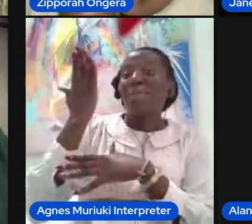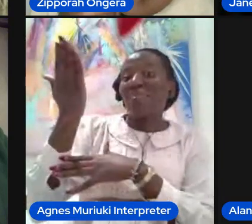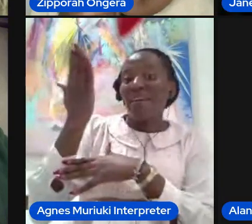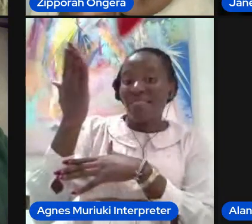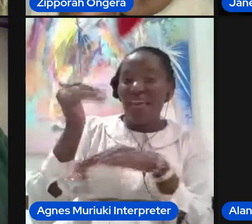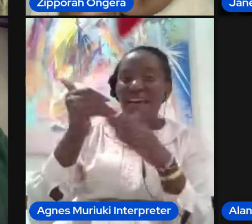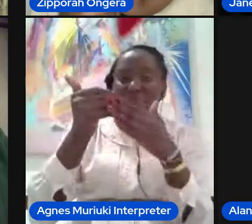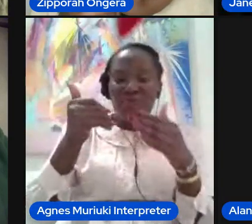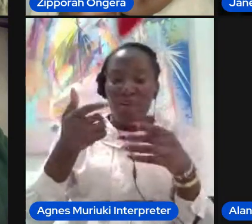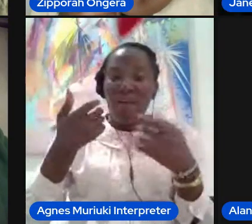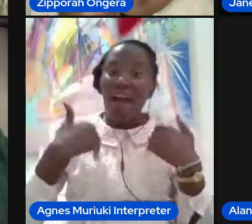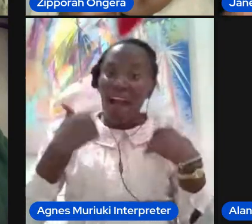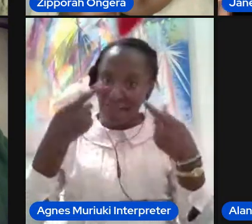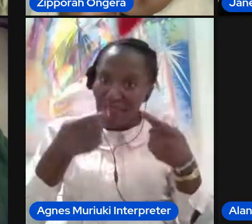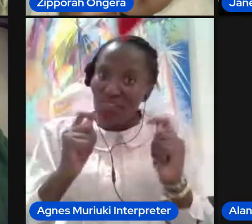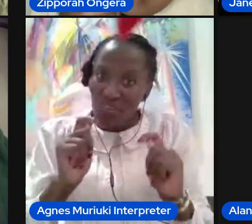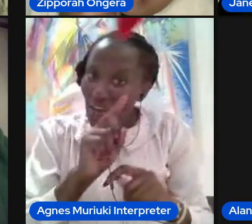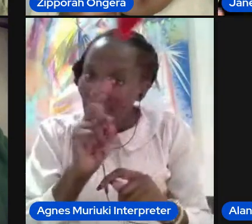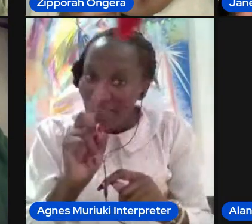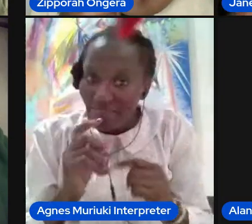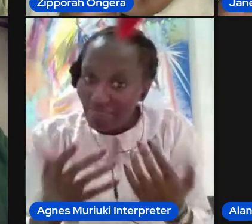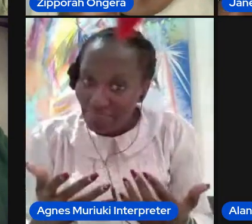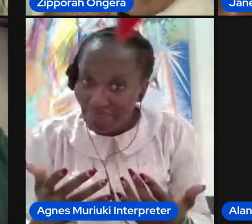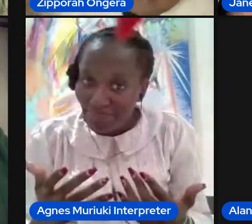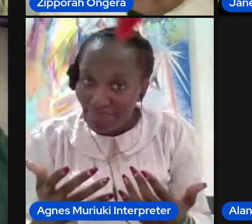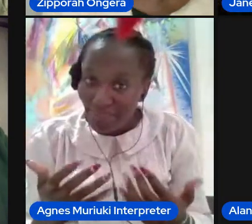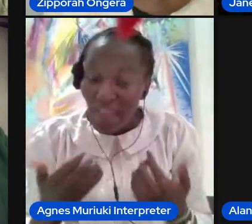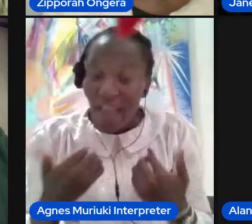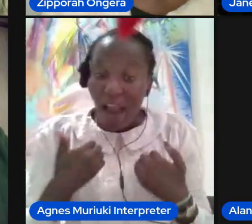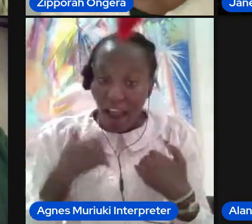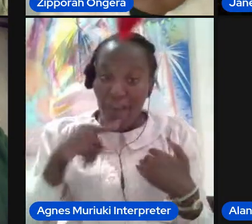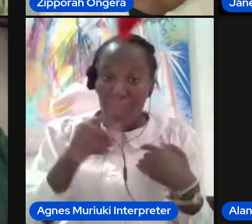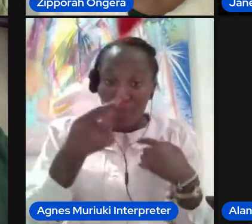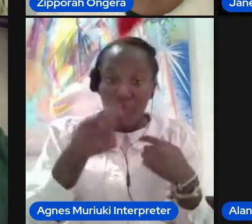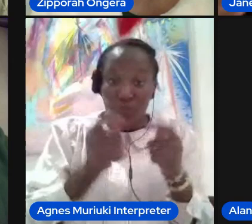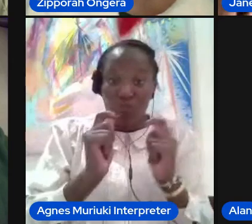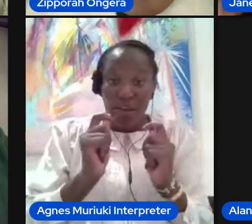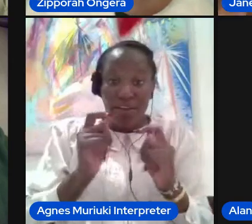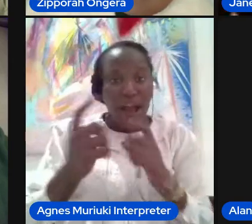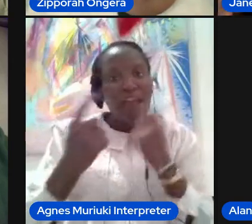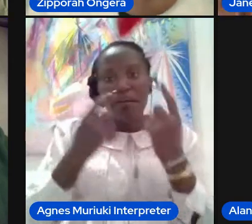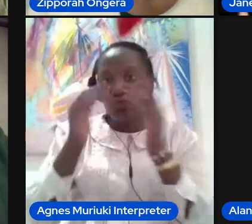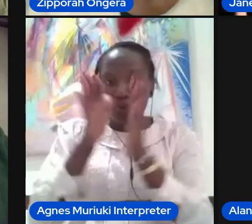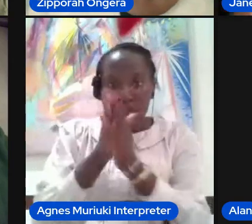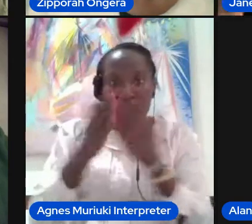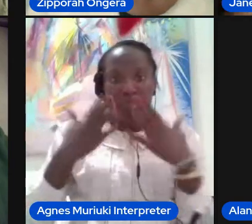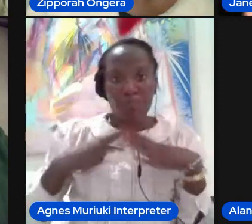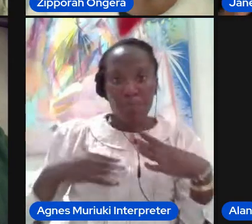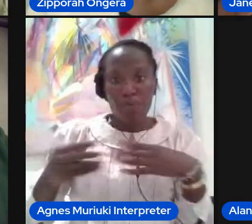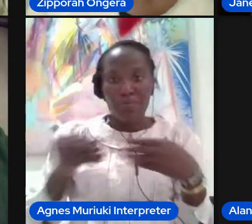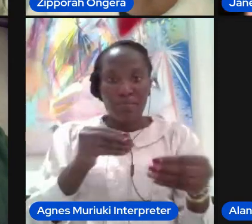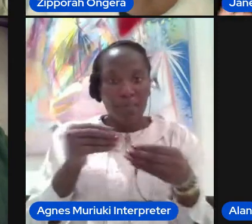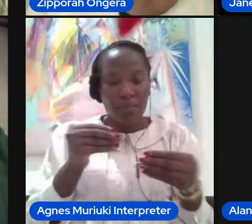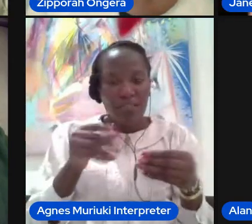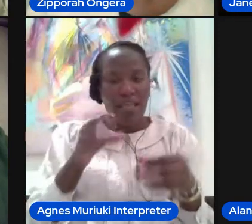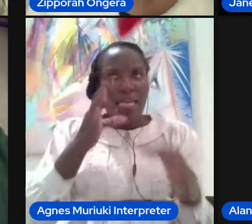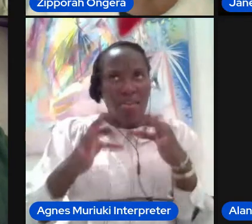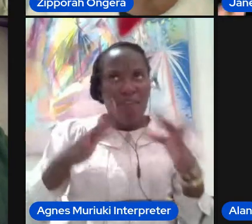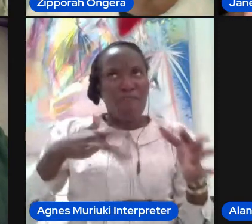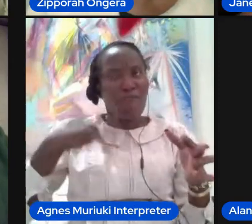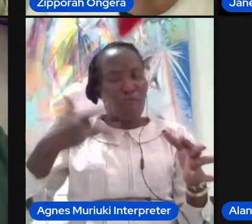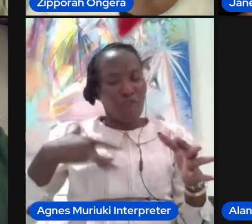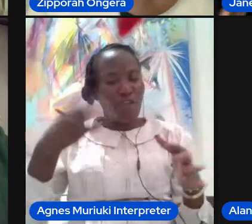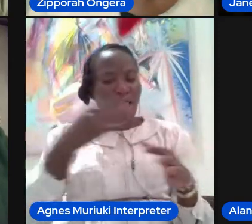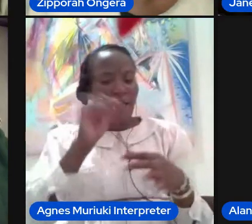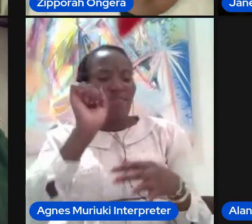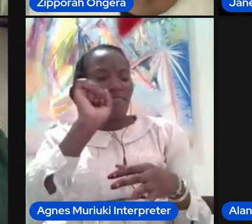you tried it? Now, I'm speaking to the people with disabilities. If you feel like you're part of the person with disability